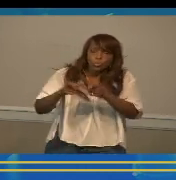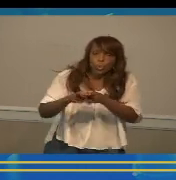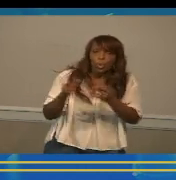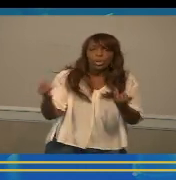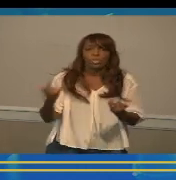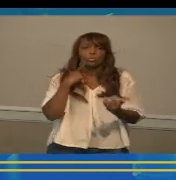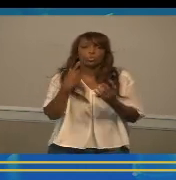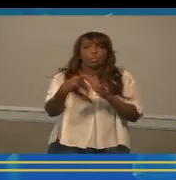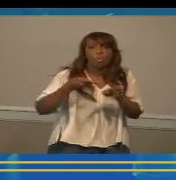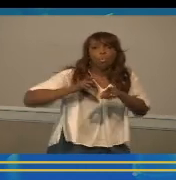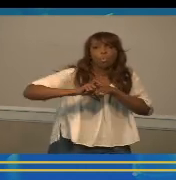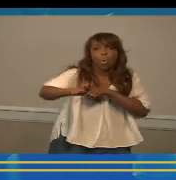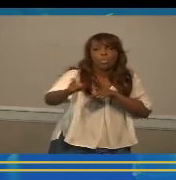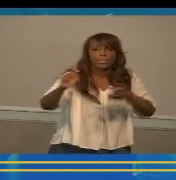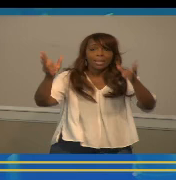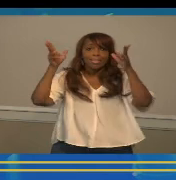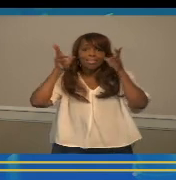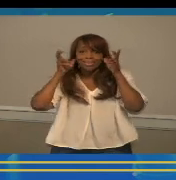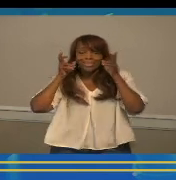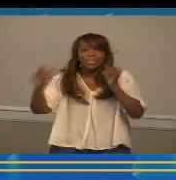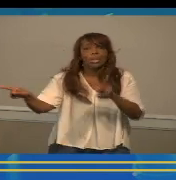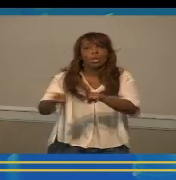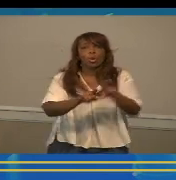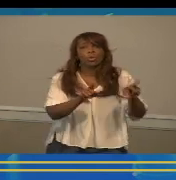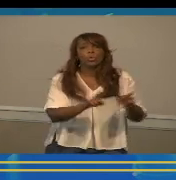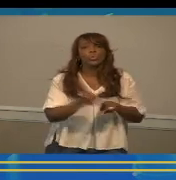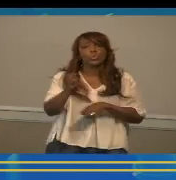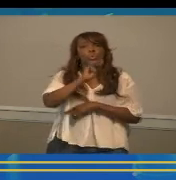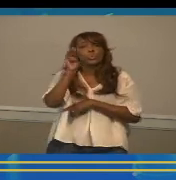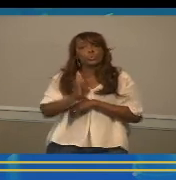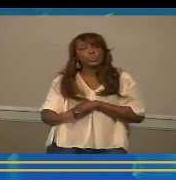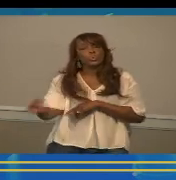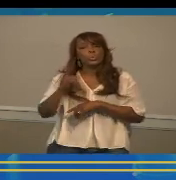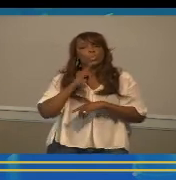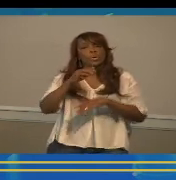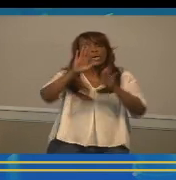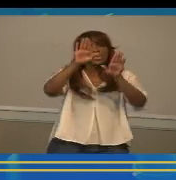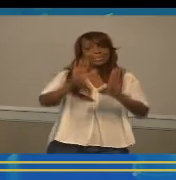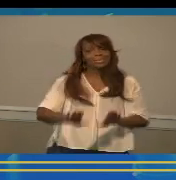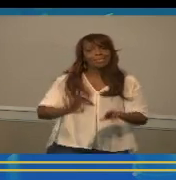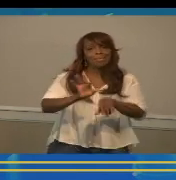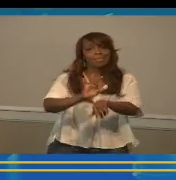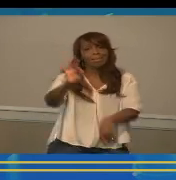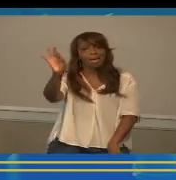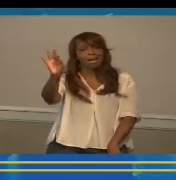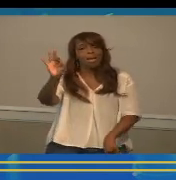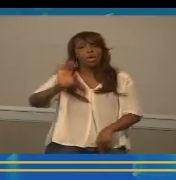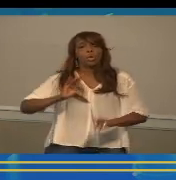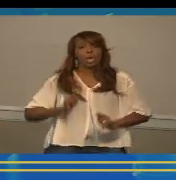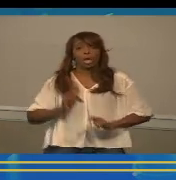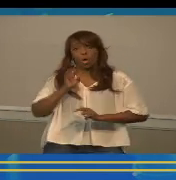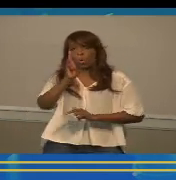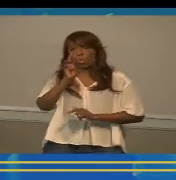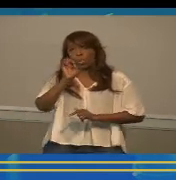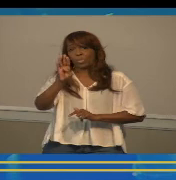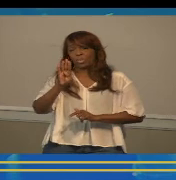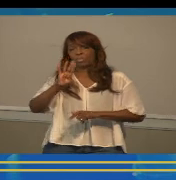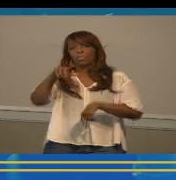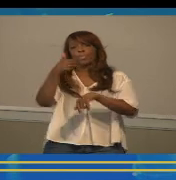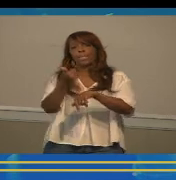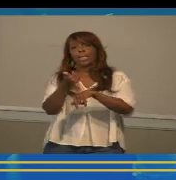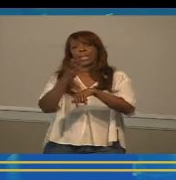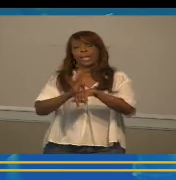to call in and listen. Also, our virtual worship service is held each Sunday at 9 a.m. on our website,